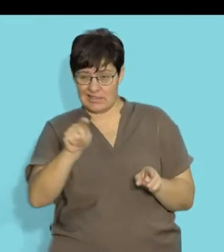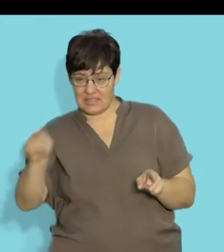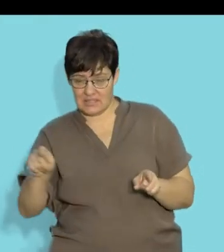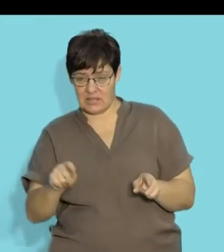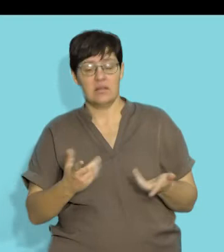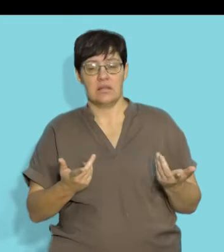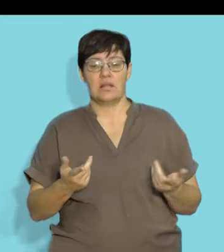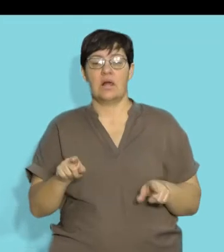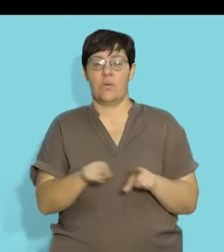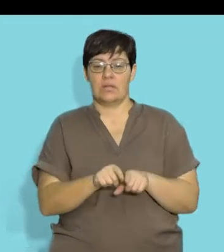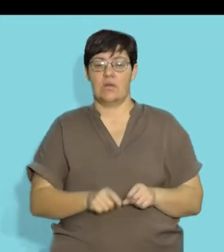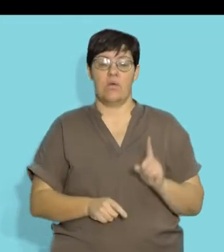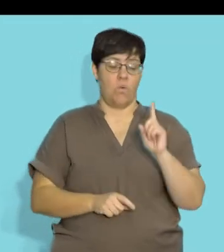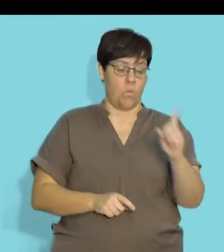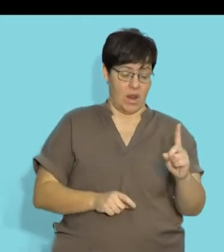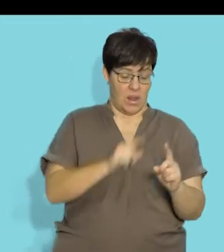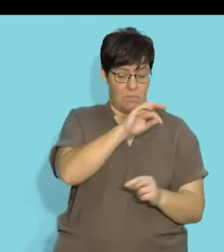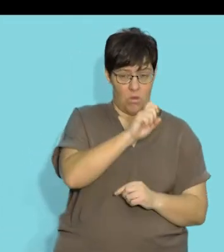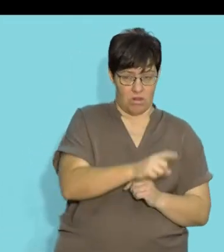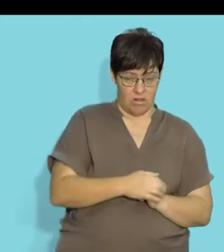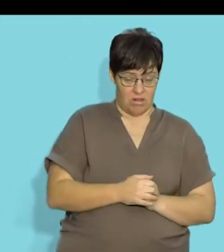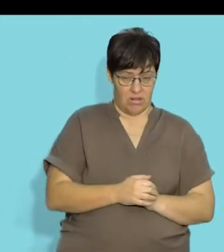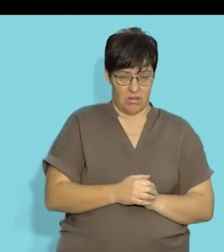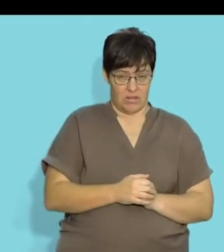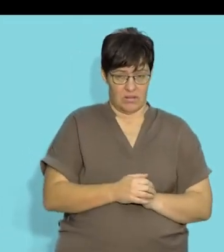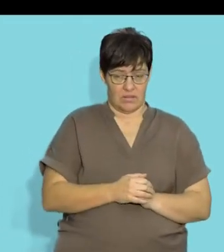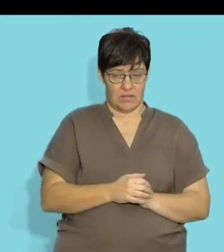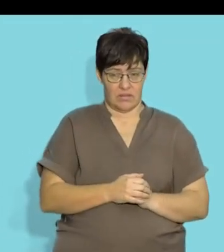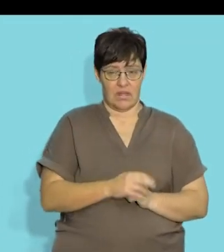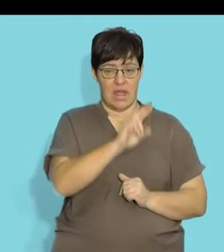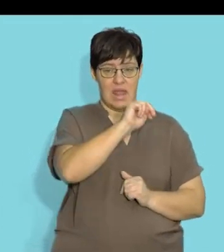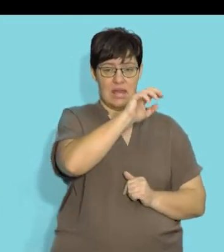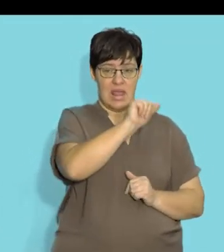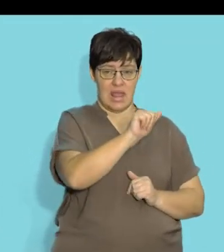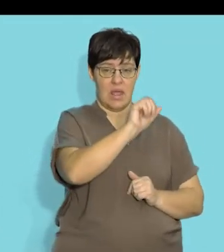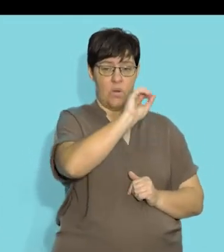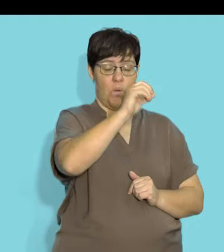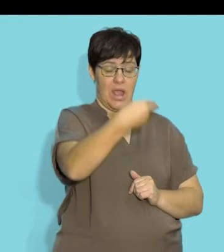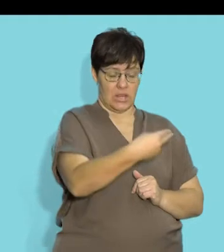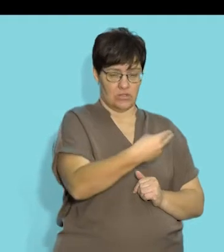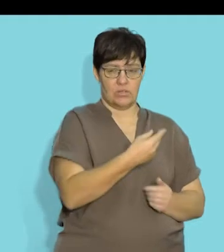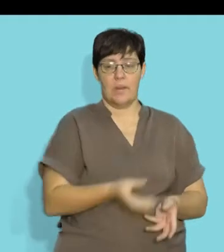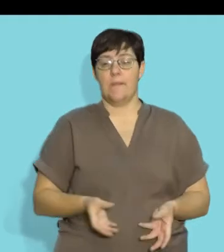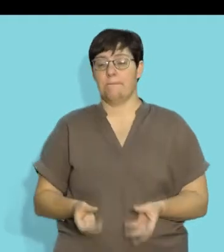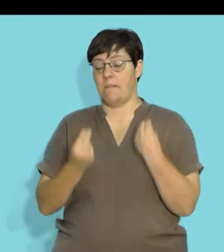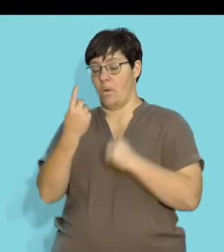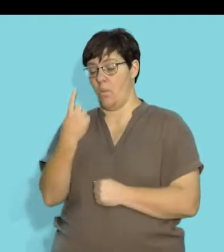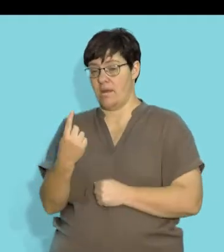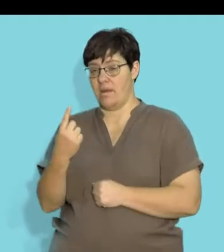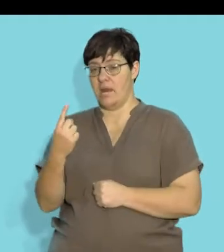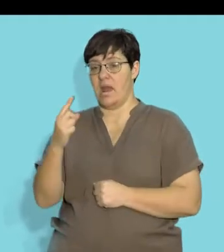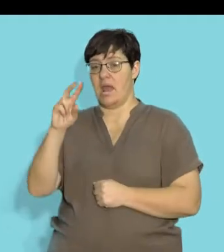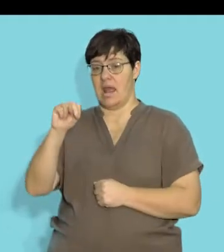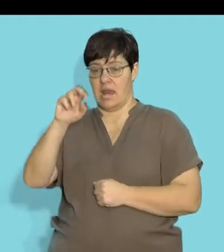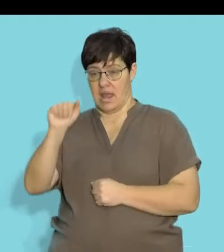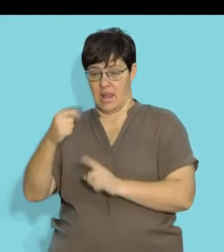breaking down of this ionic substance is actually 1 mole of sodium hydroxide gives us a